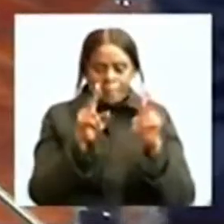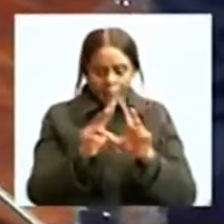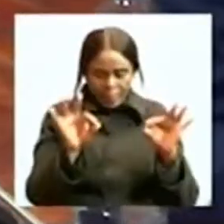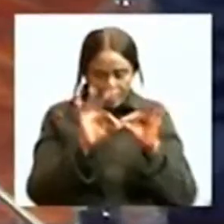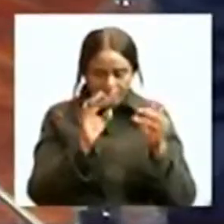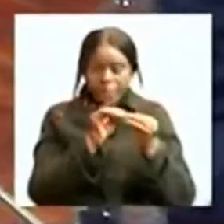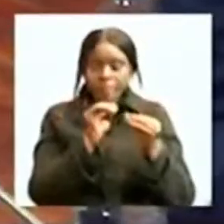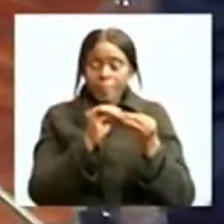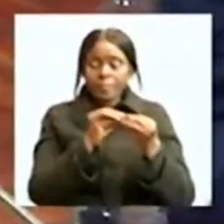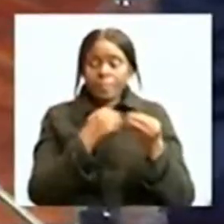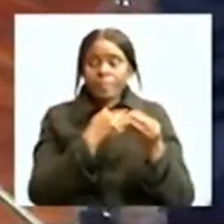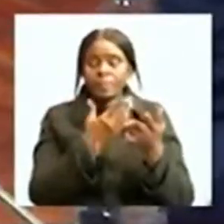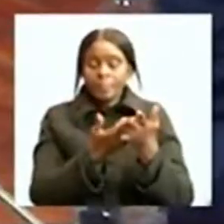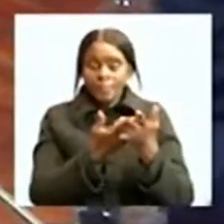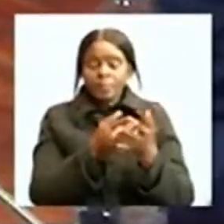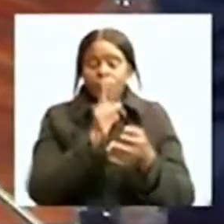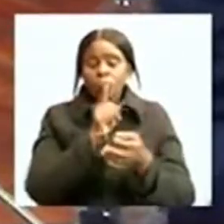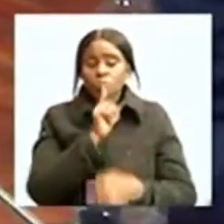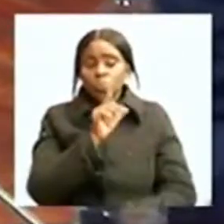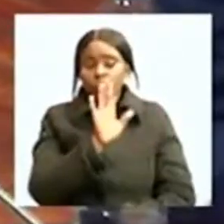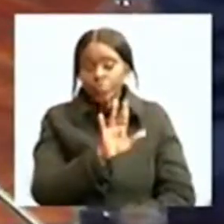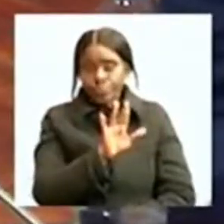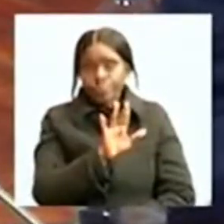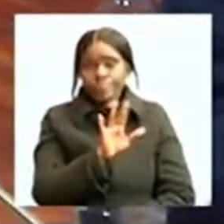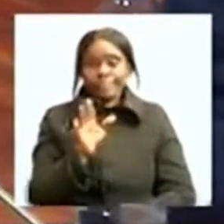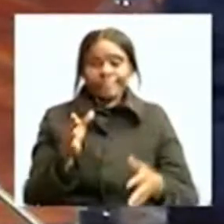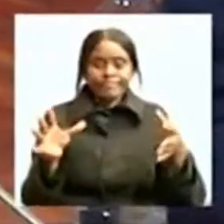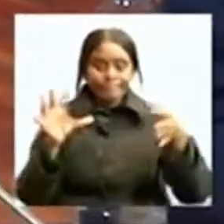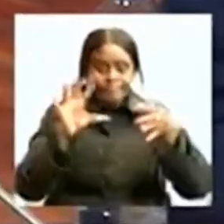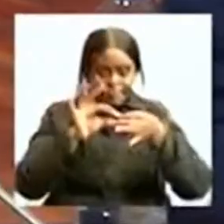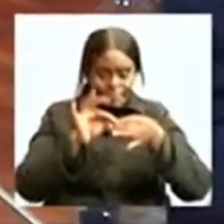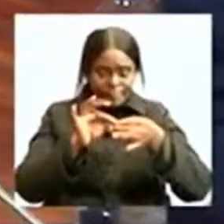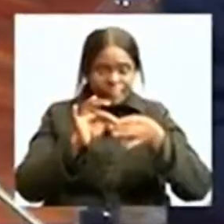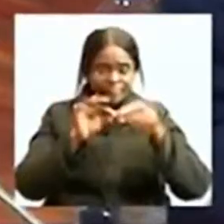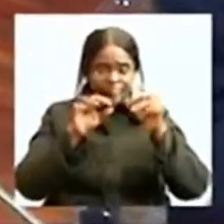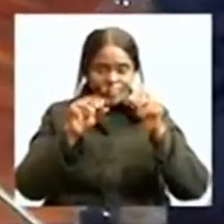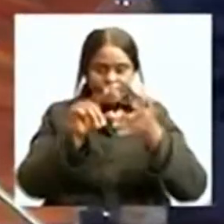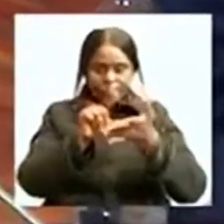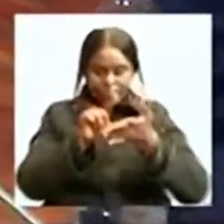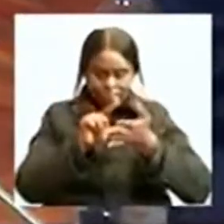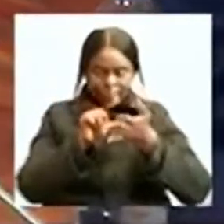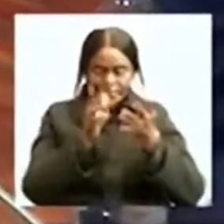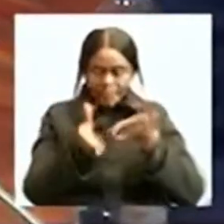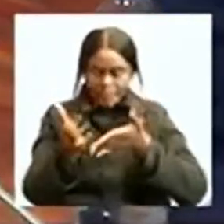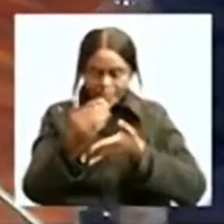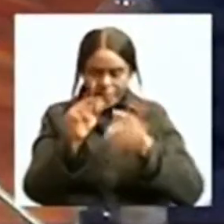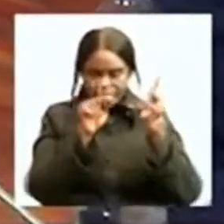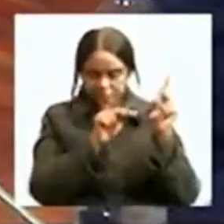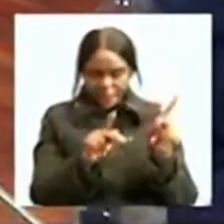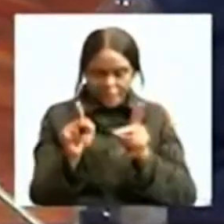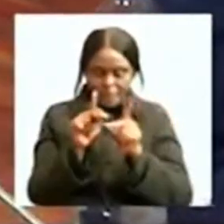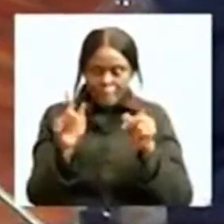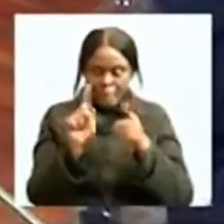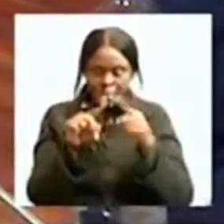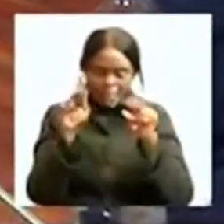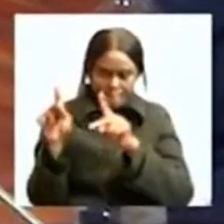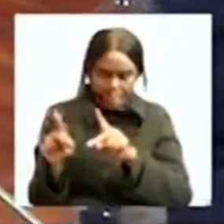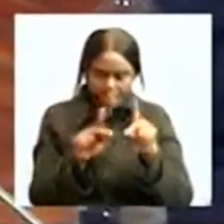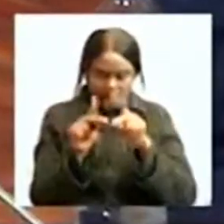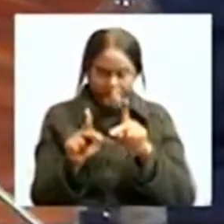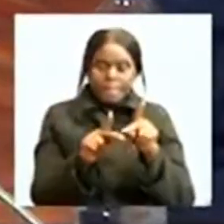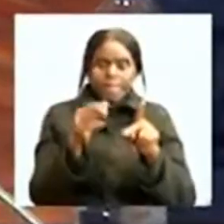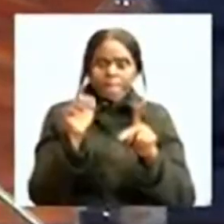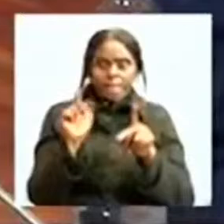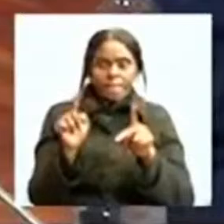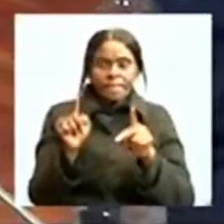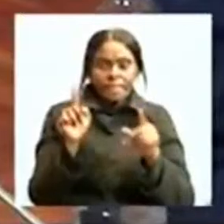importantly, it's to align the loan recovery performance to the performance